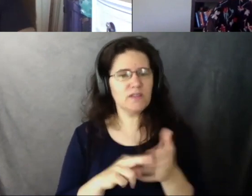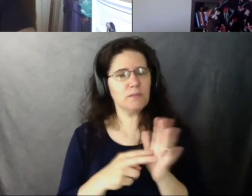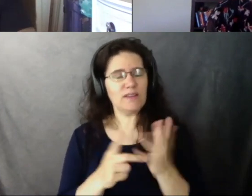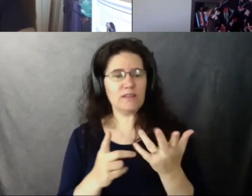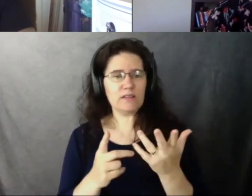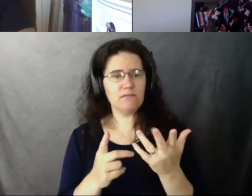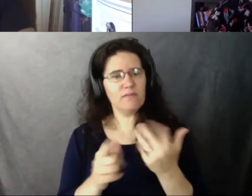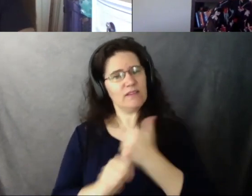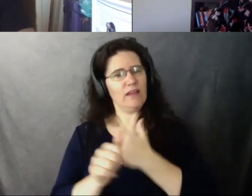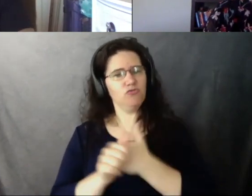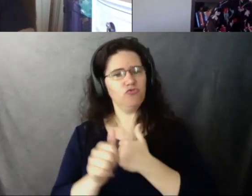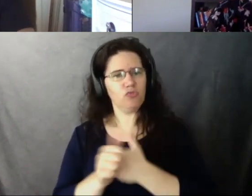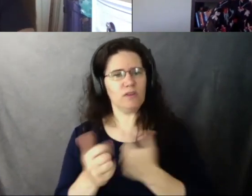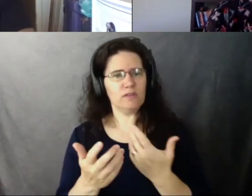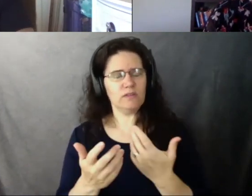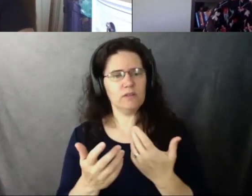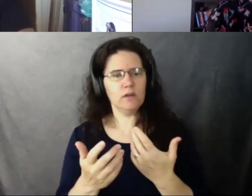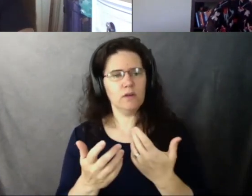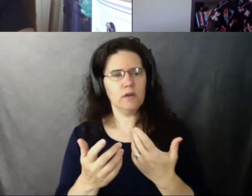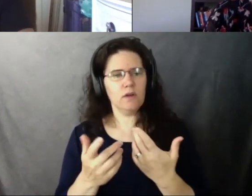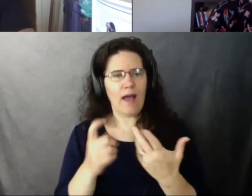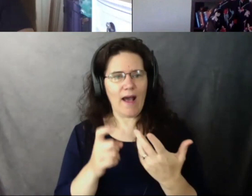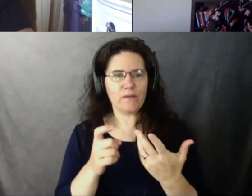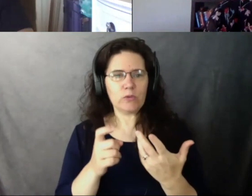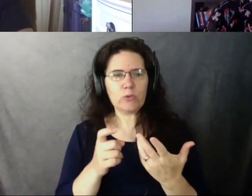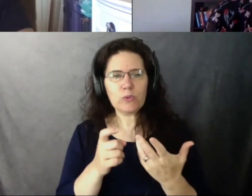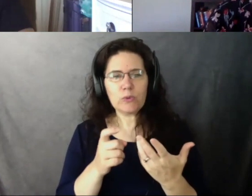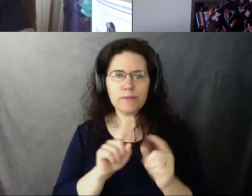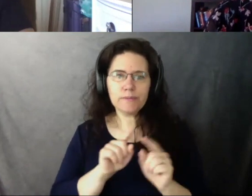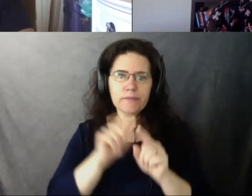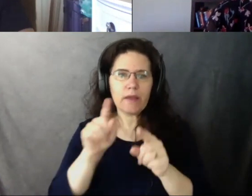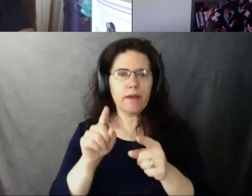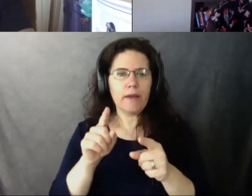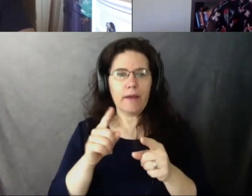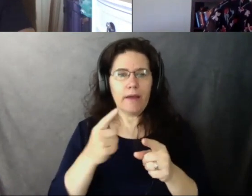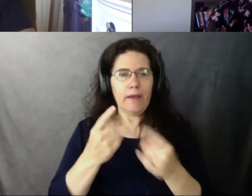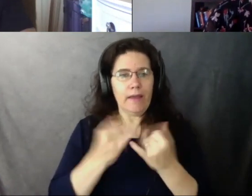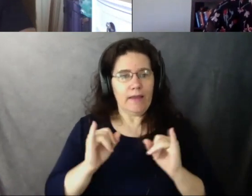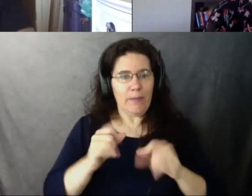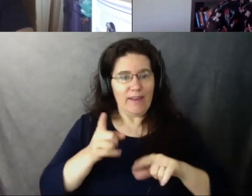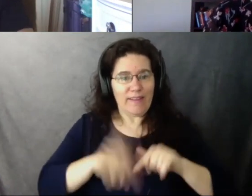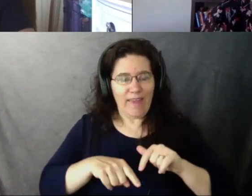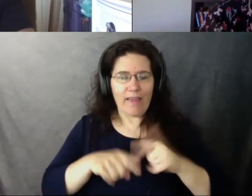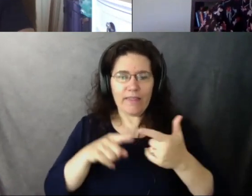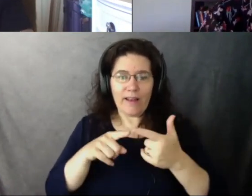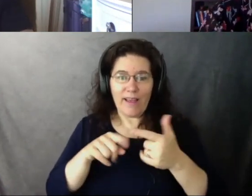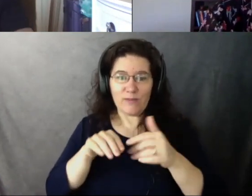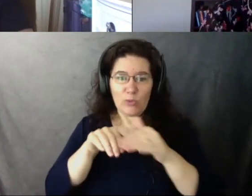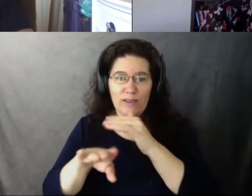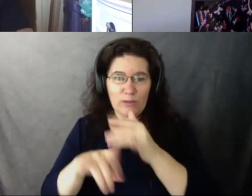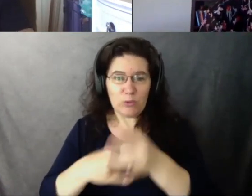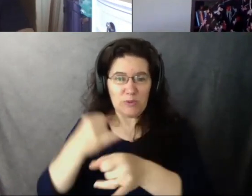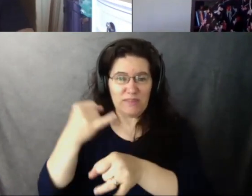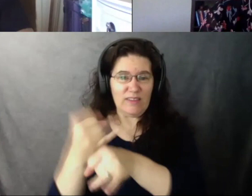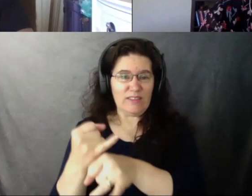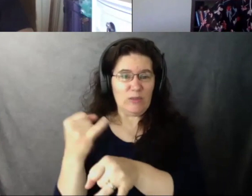perhaps having to seek the support of an institution. And to be honest, people